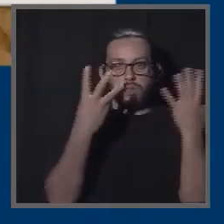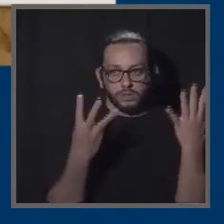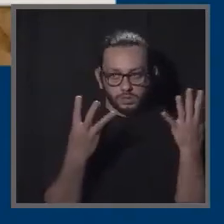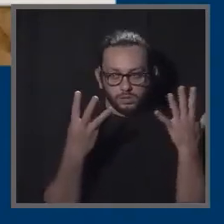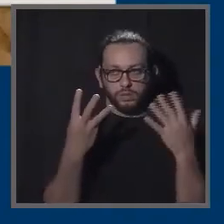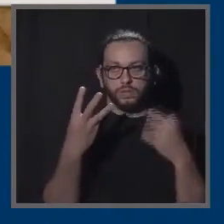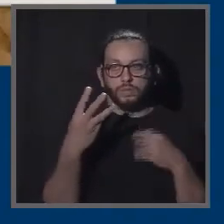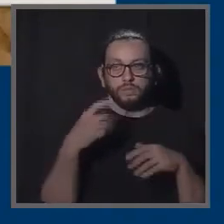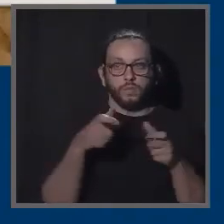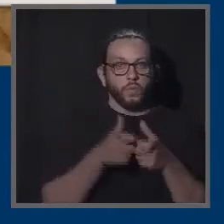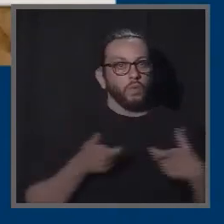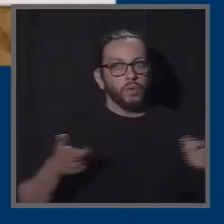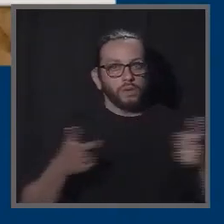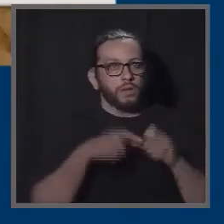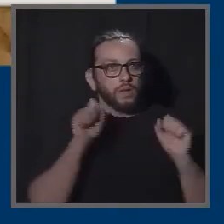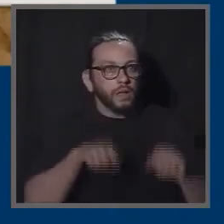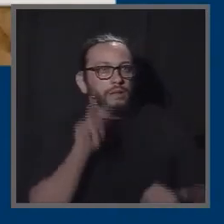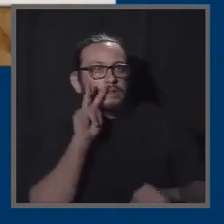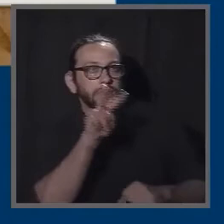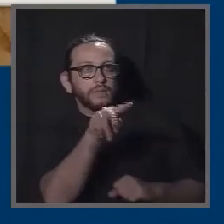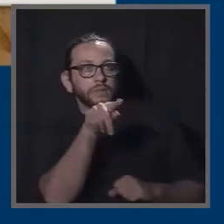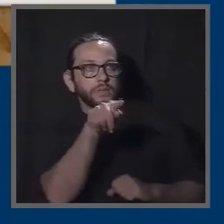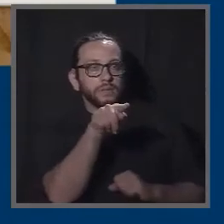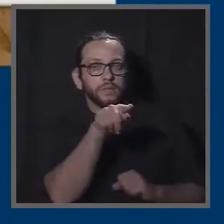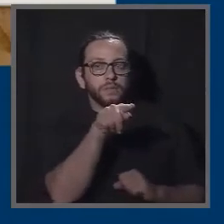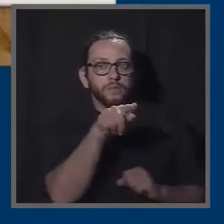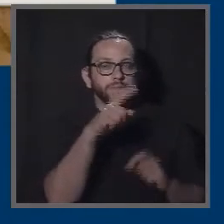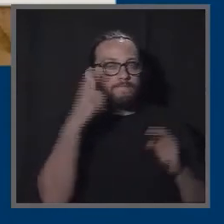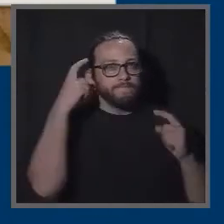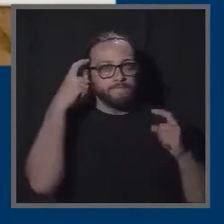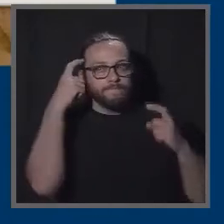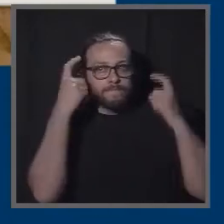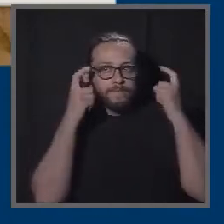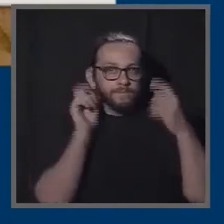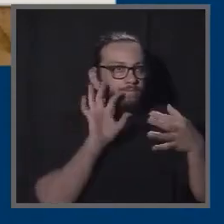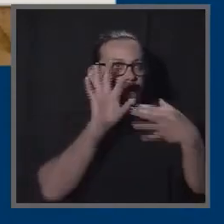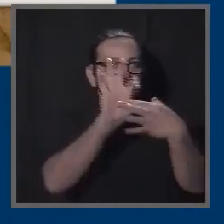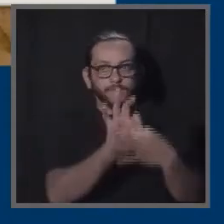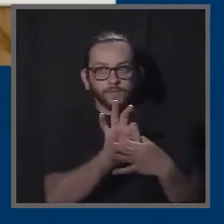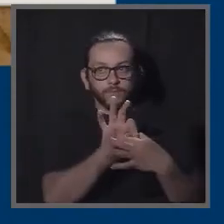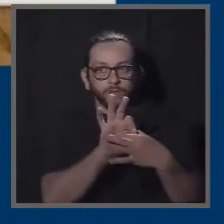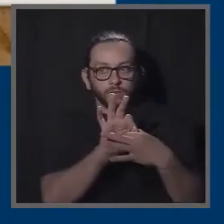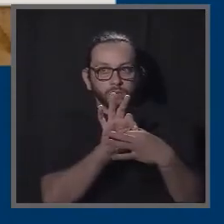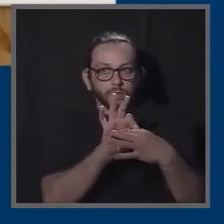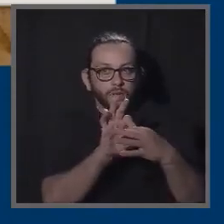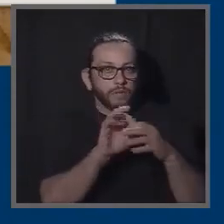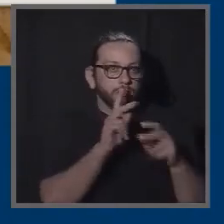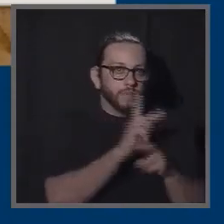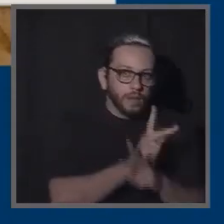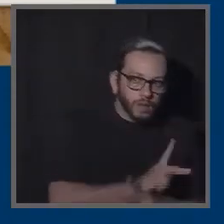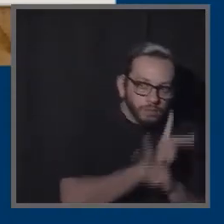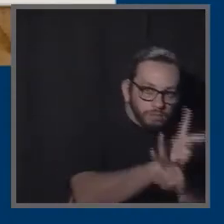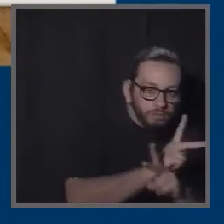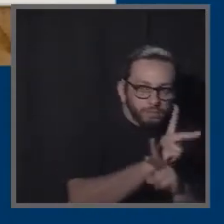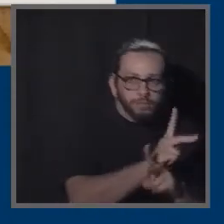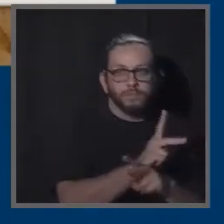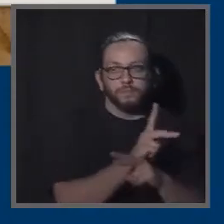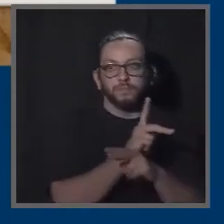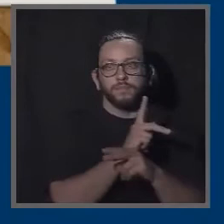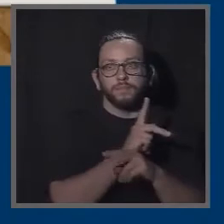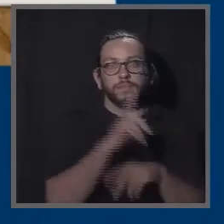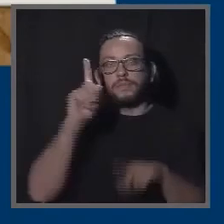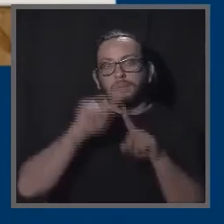reports is also thinking about the relationship between care and culture. And so what I want to